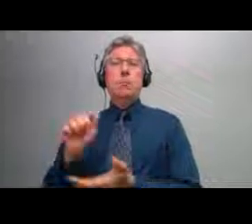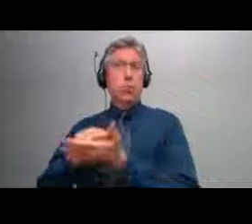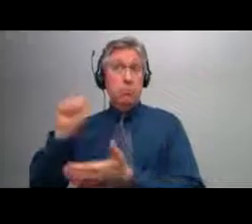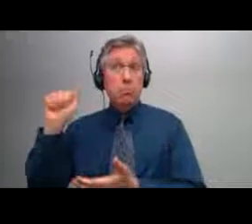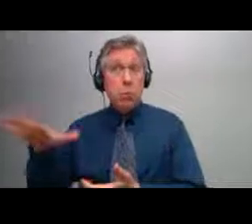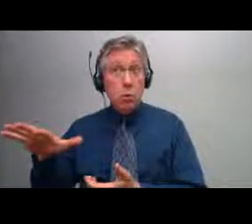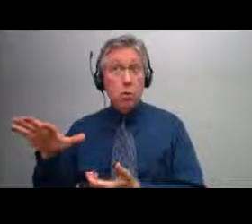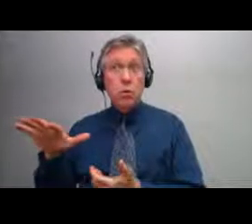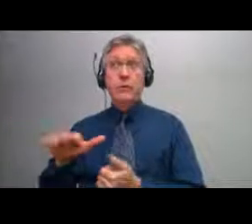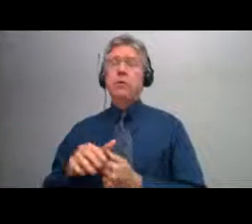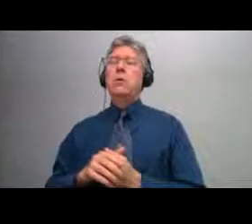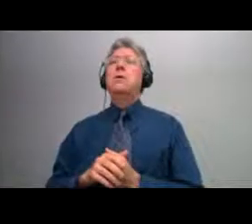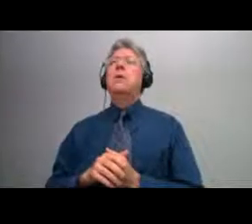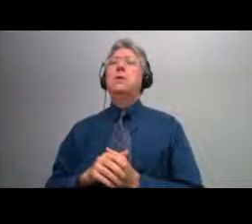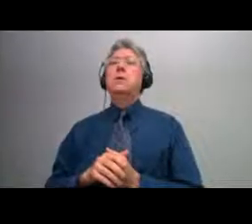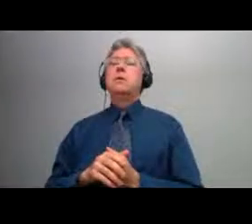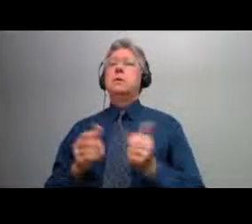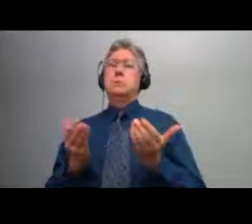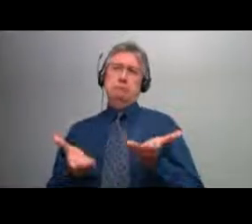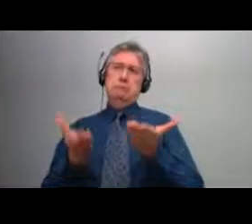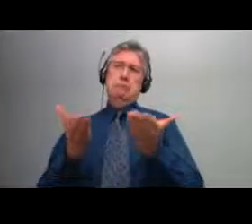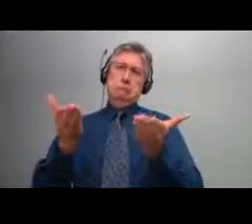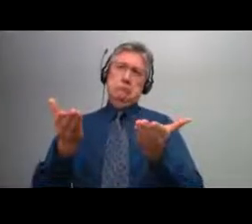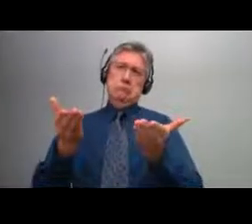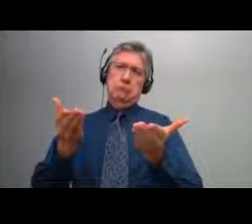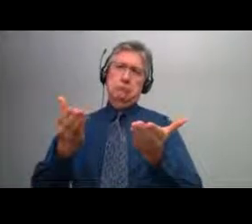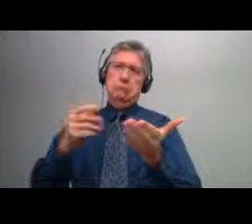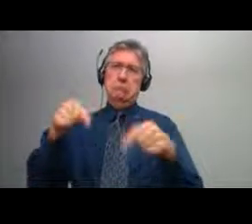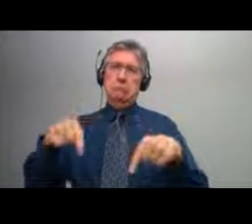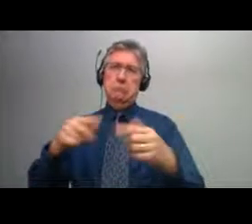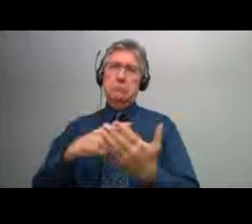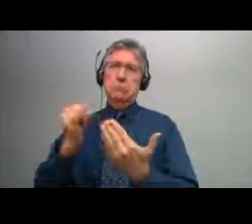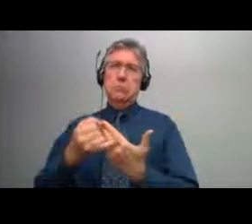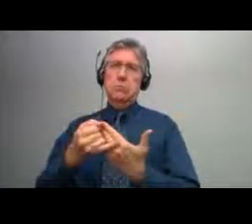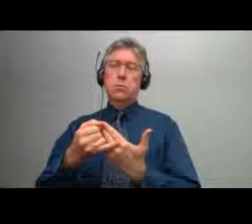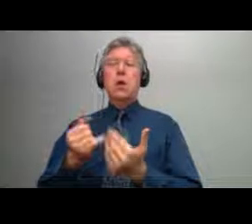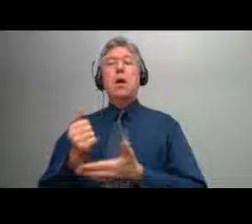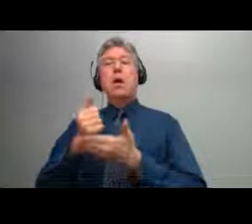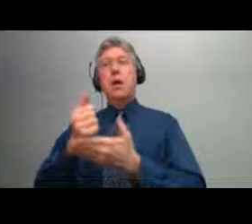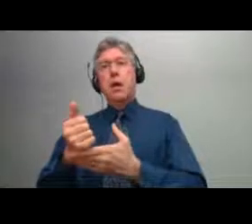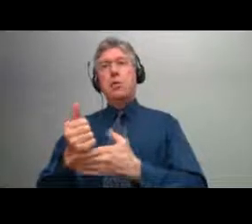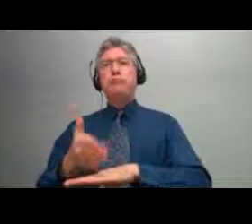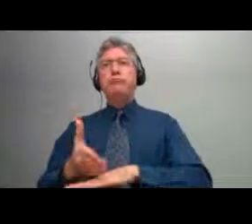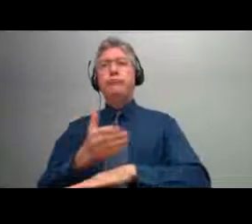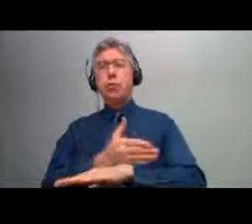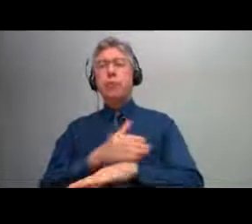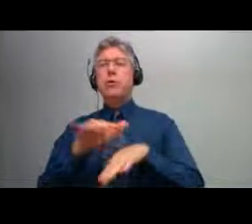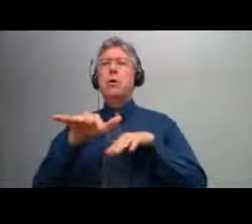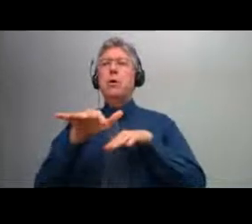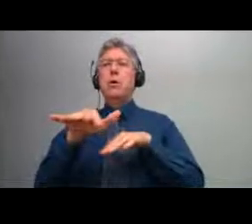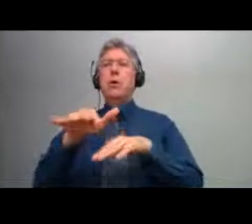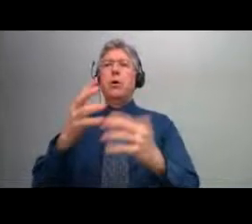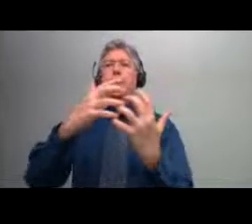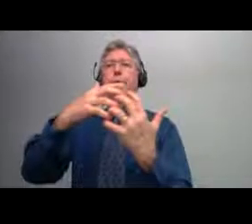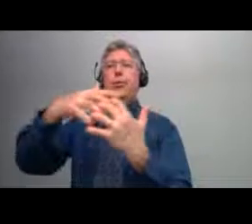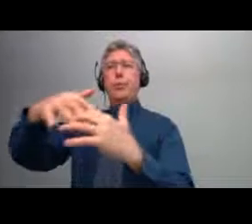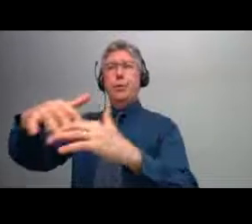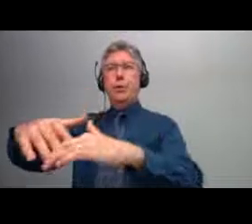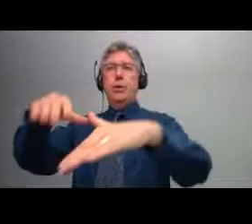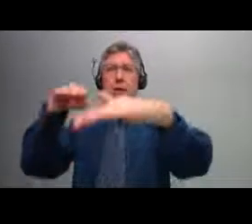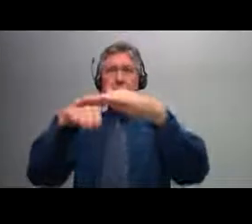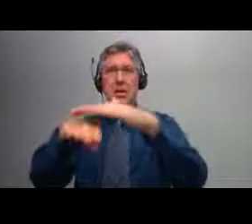is proposed as part of this project will help improve traffic flow into the